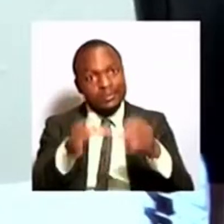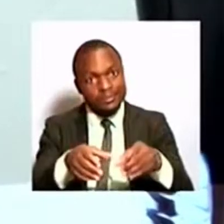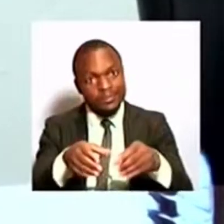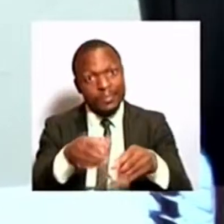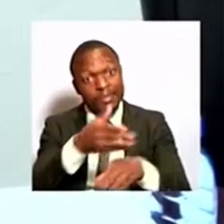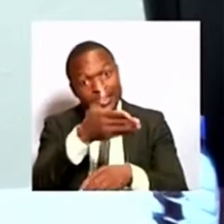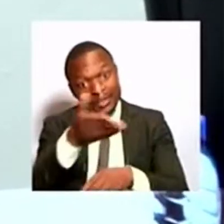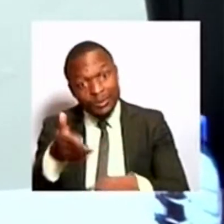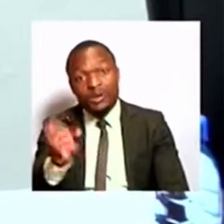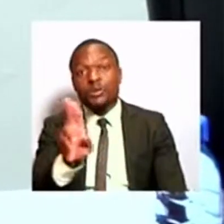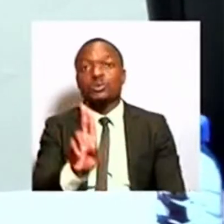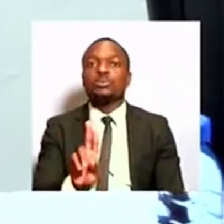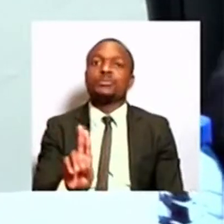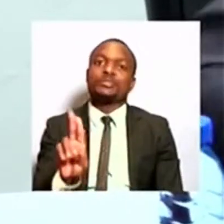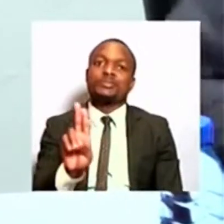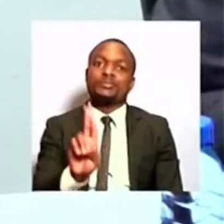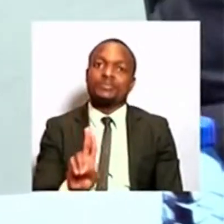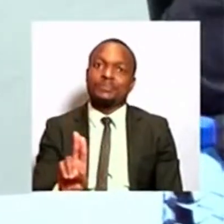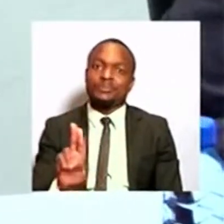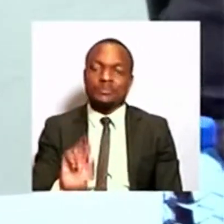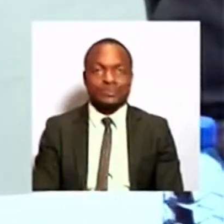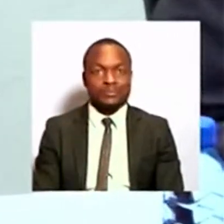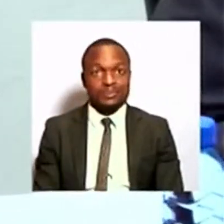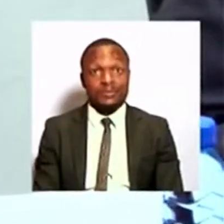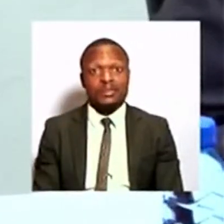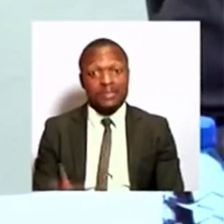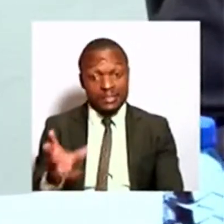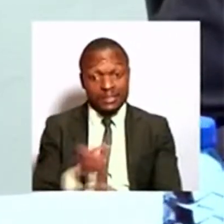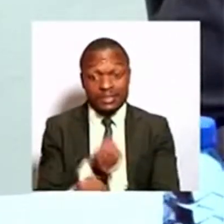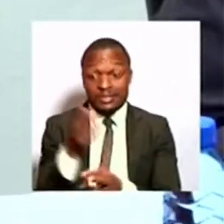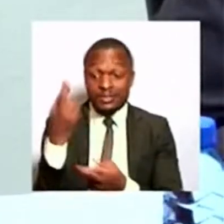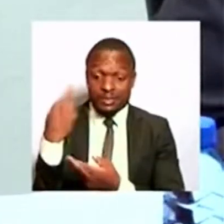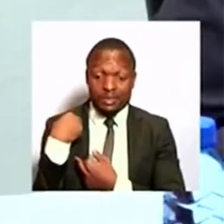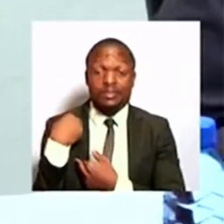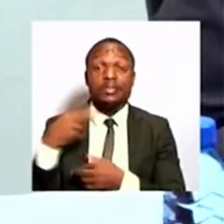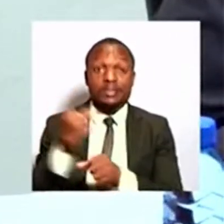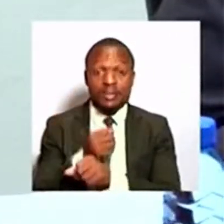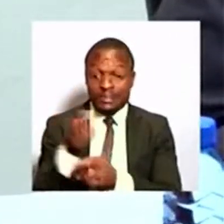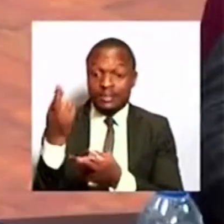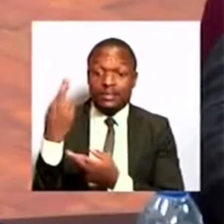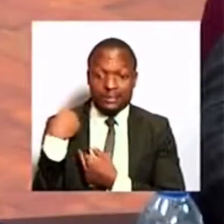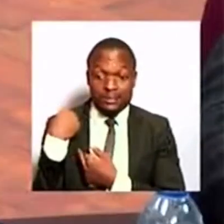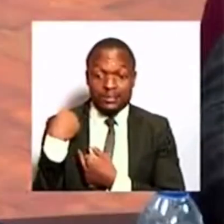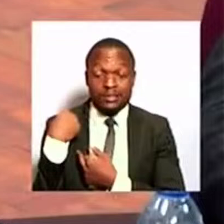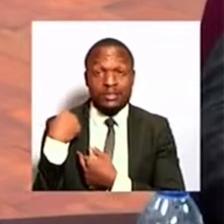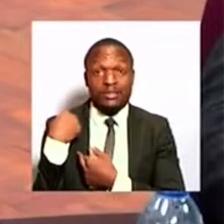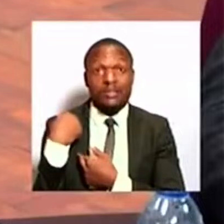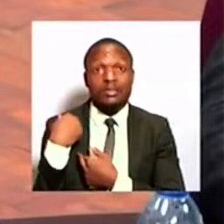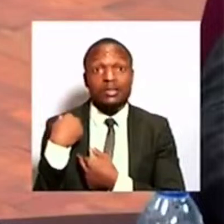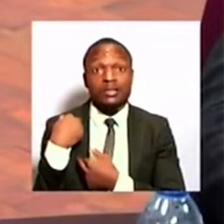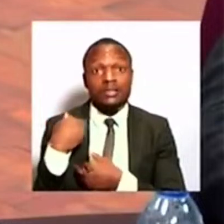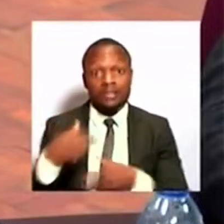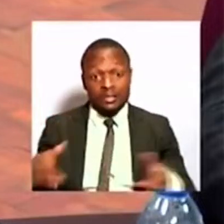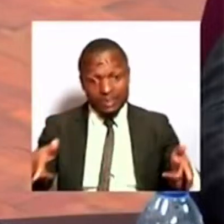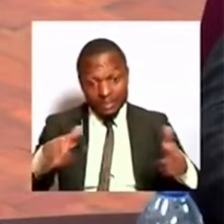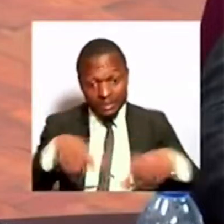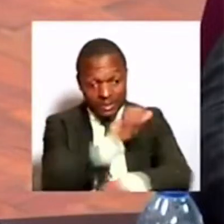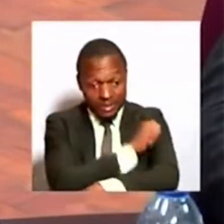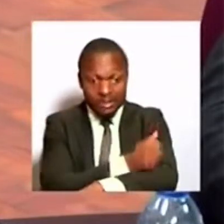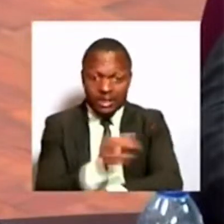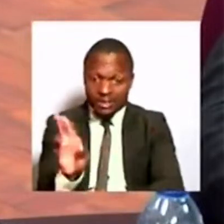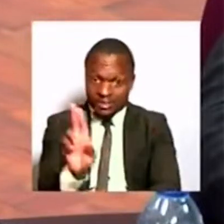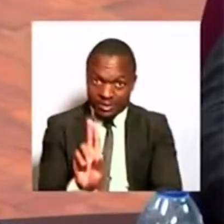were using. Take responsibility. I take responsibility, Chair. The local authority used